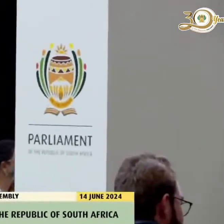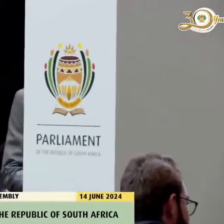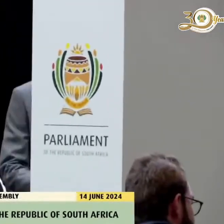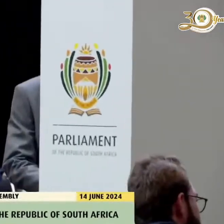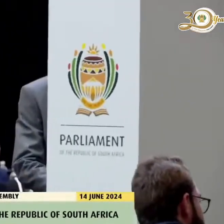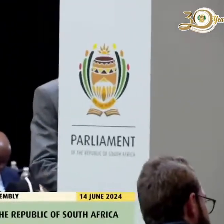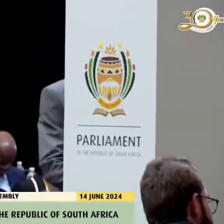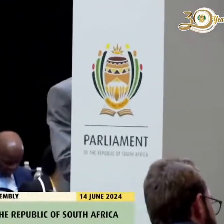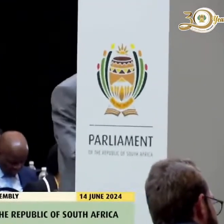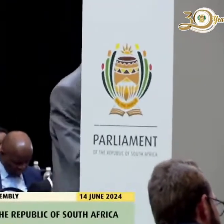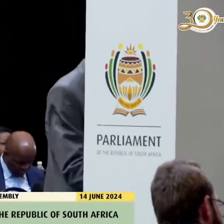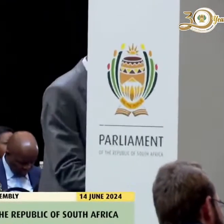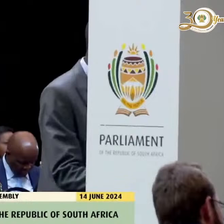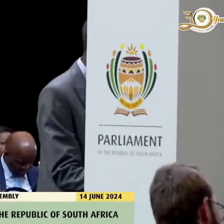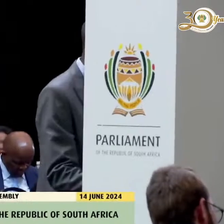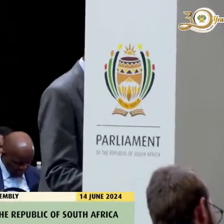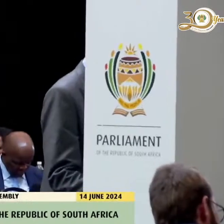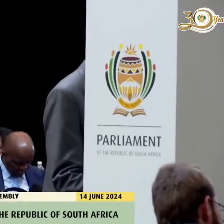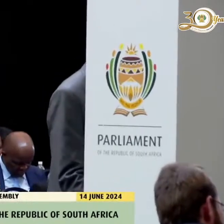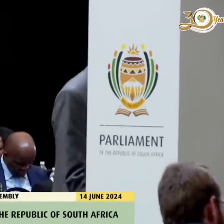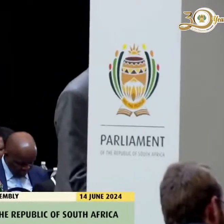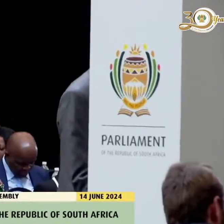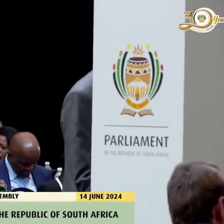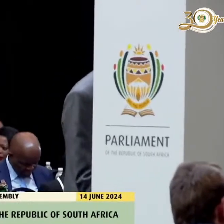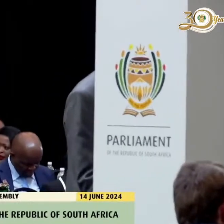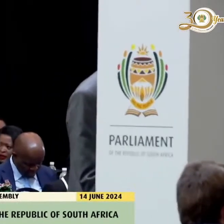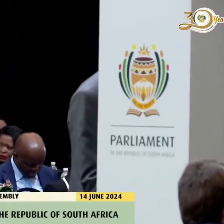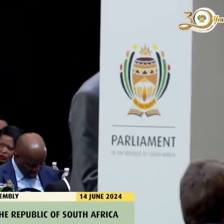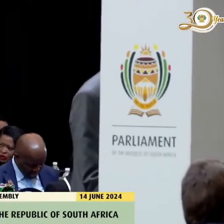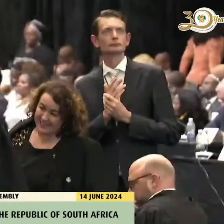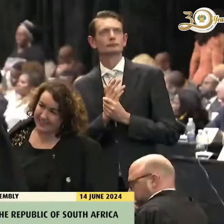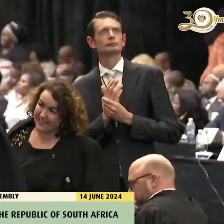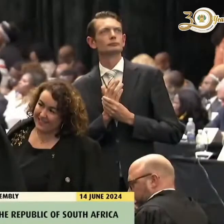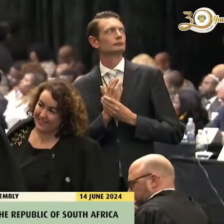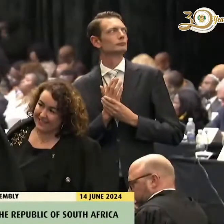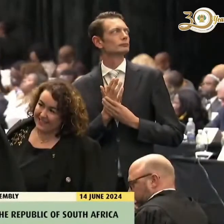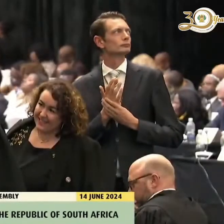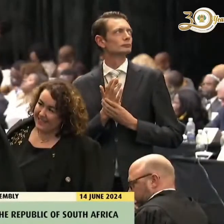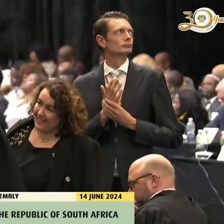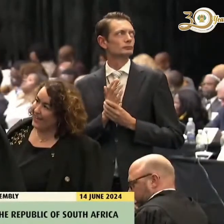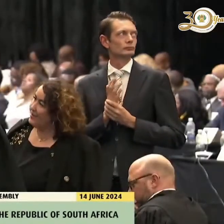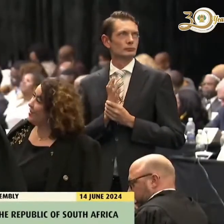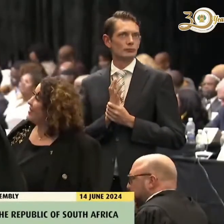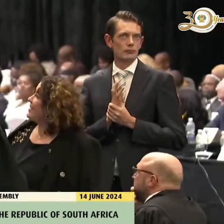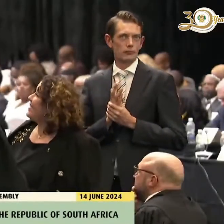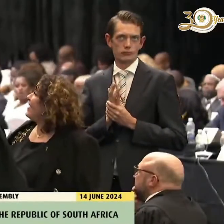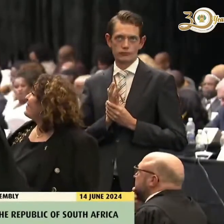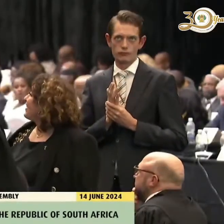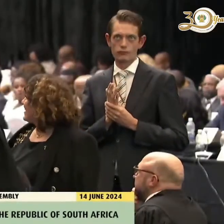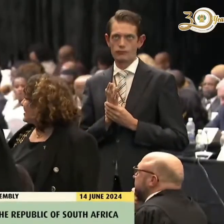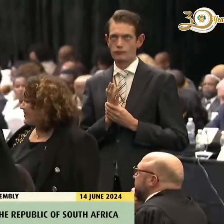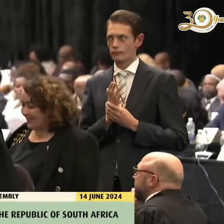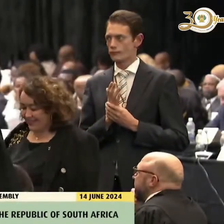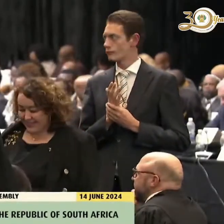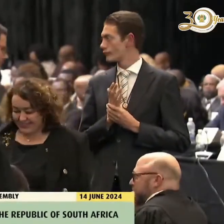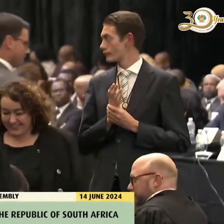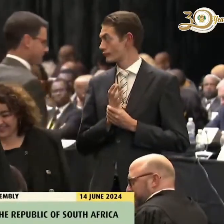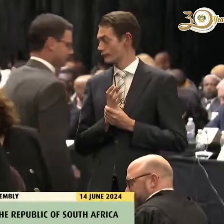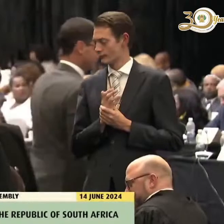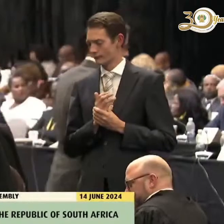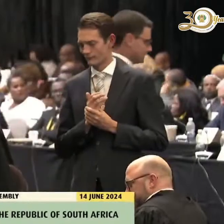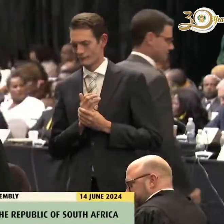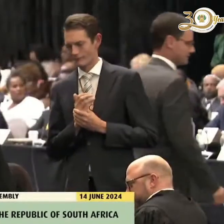Yako YN, Zibi SS, Zigalala S, Zondi S, Zondo